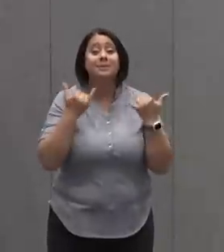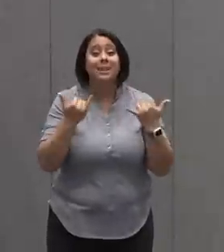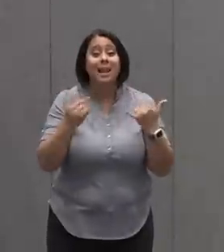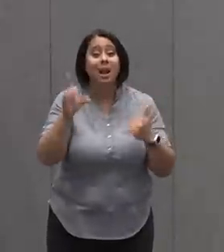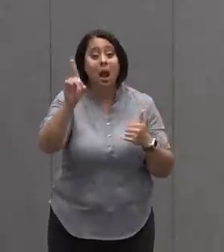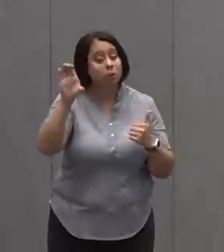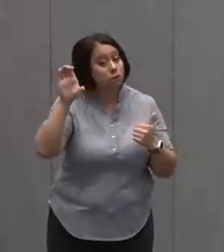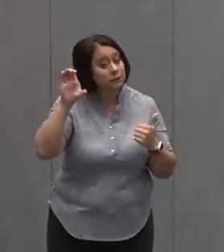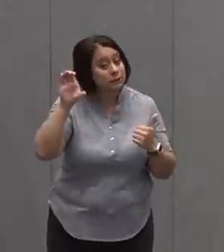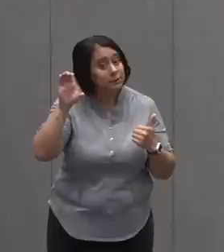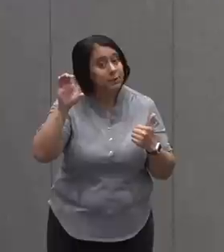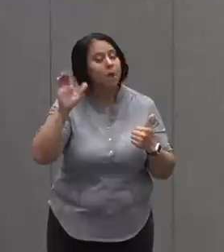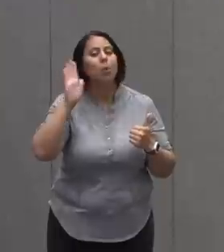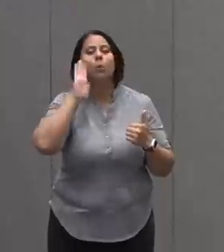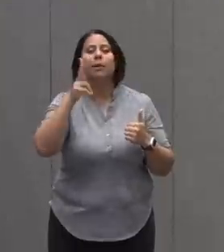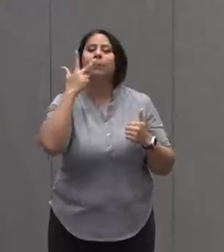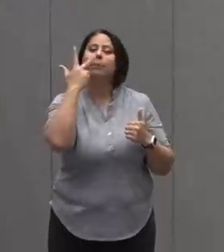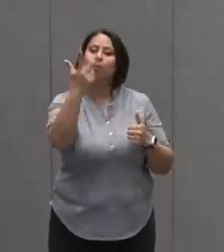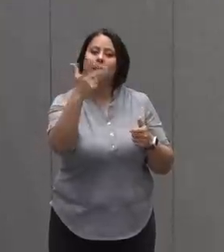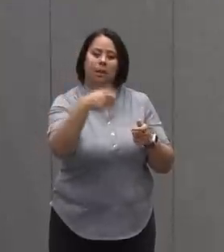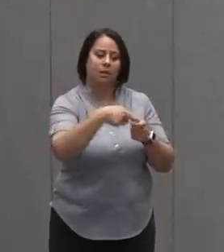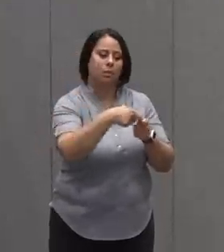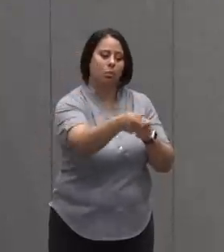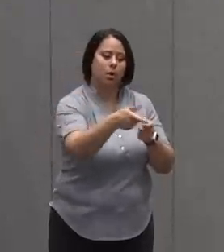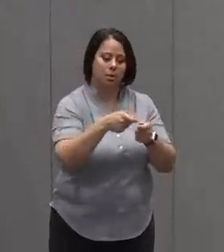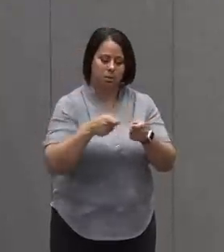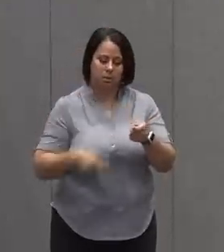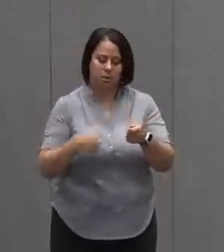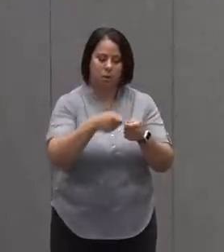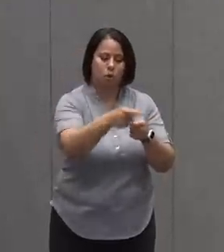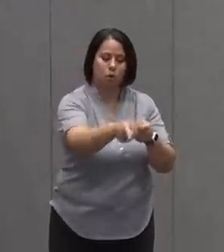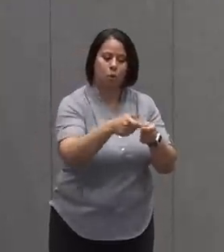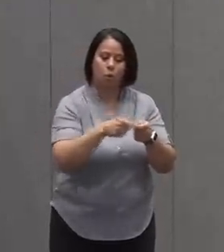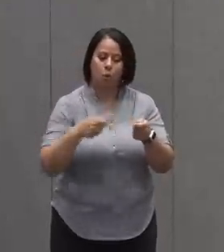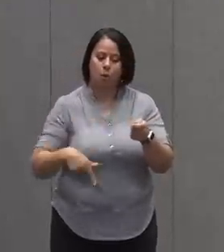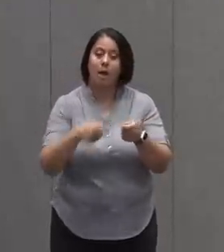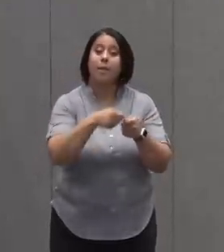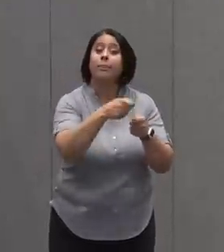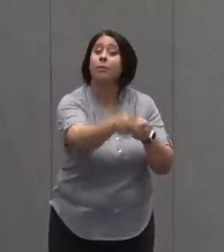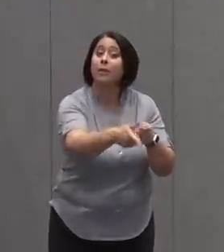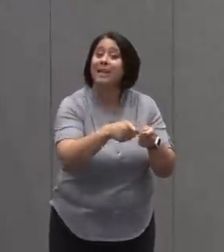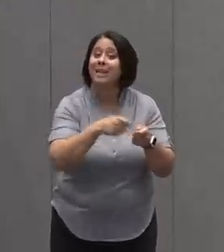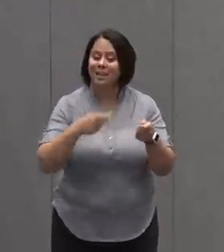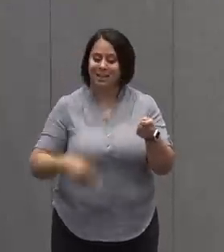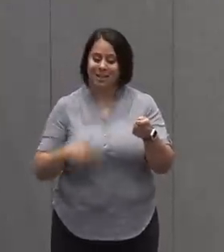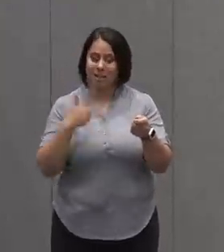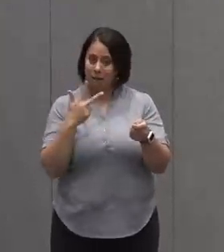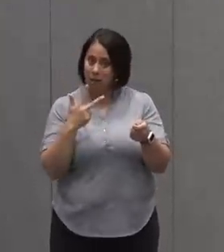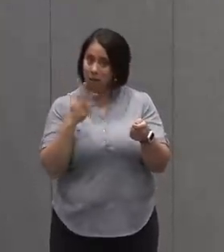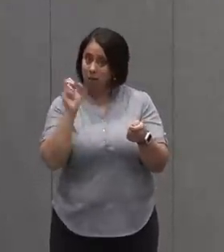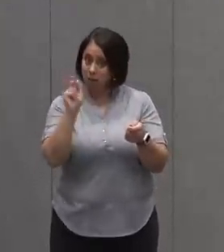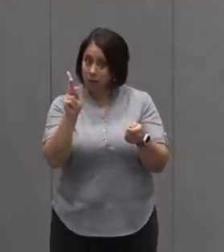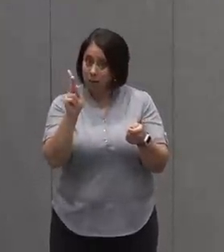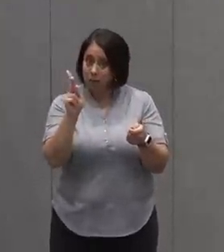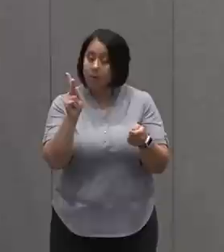going to be pulling 3 cards each time we want to go to play the game, and we're going to be seeing